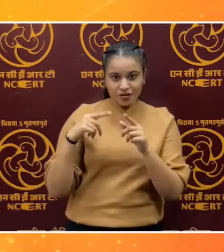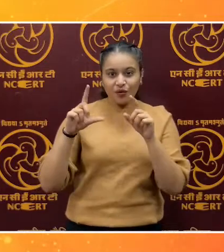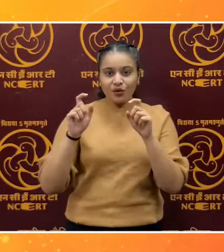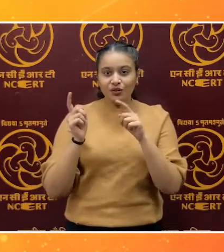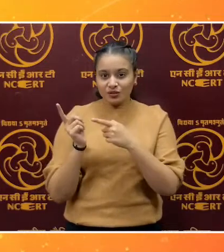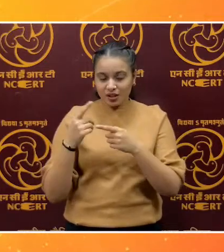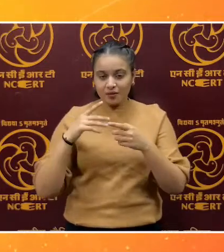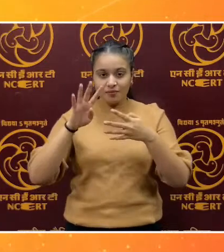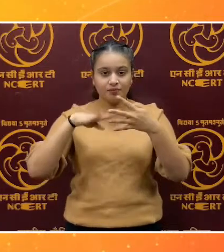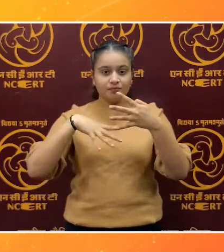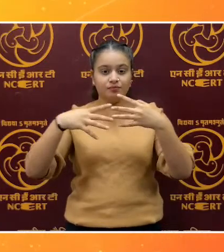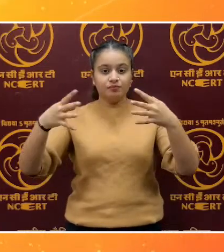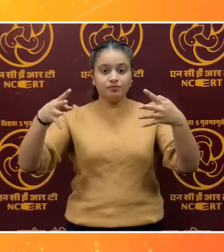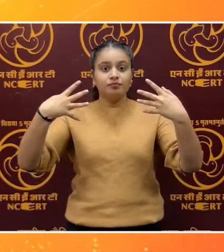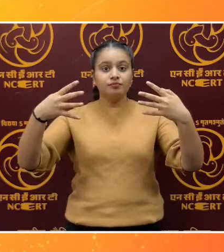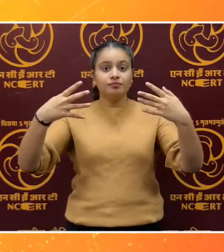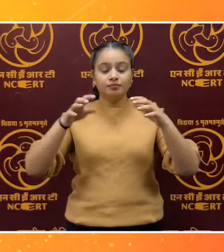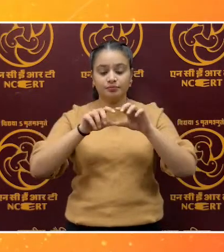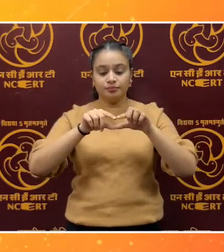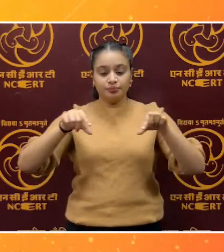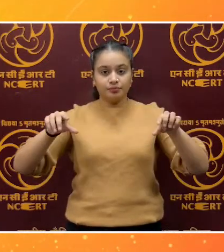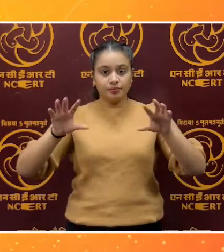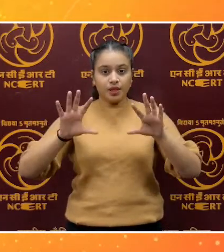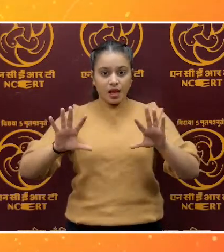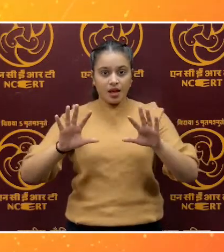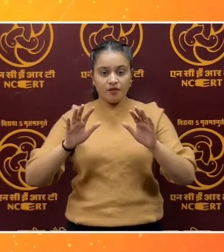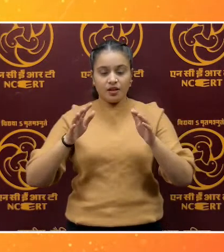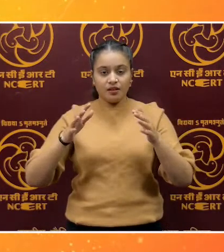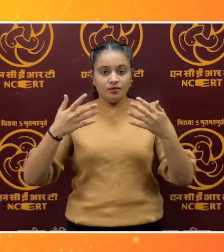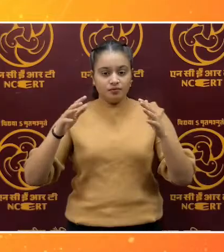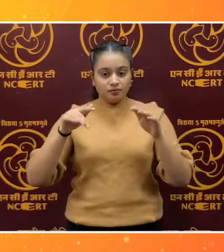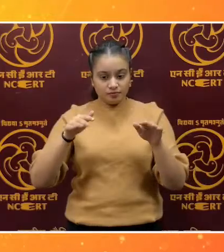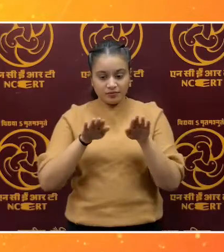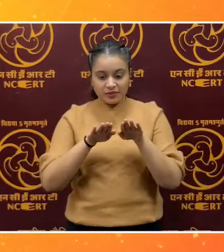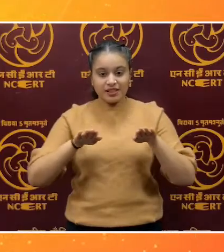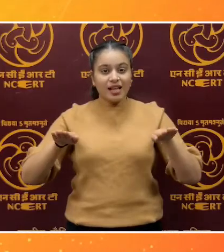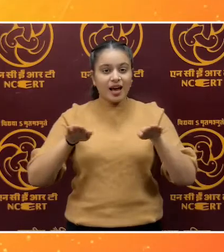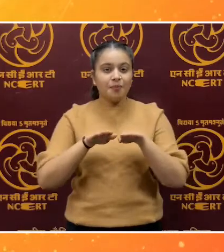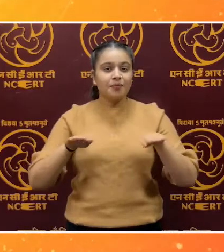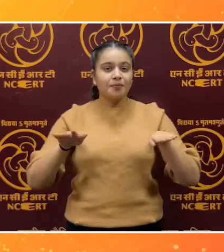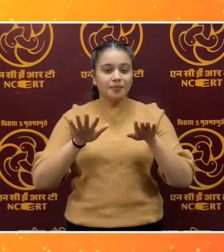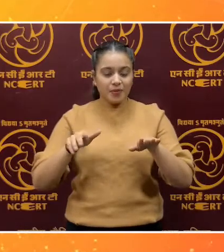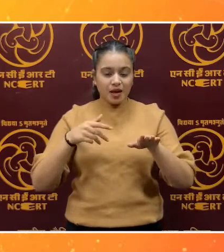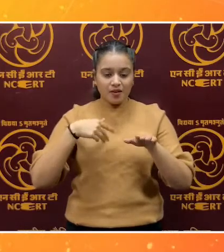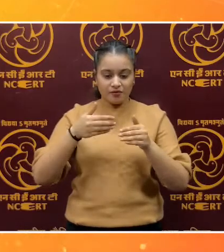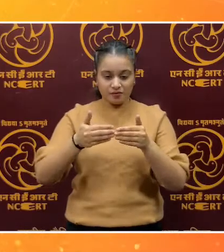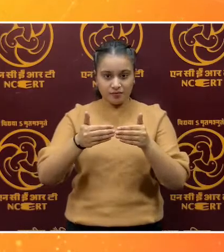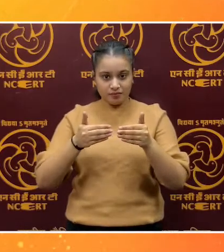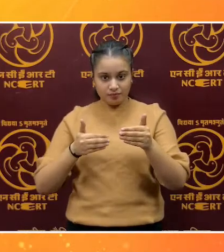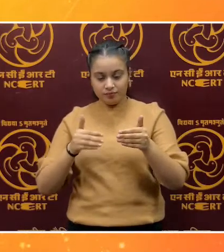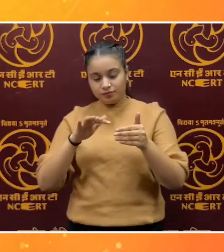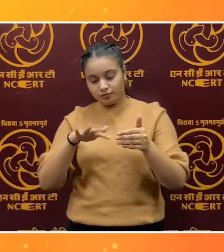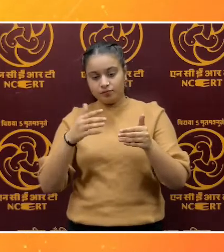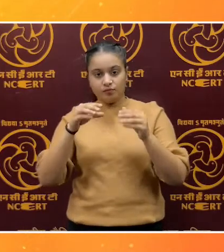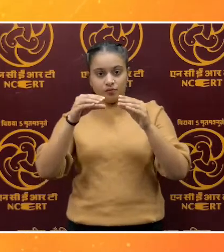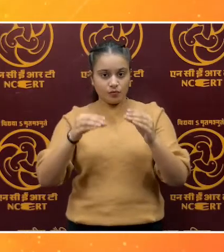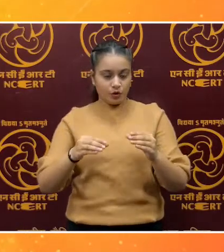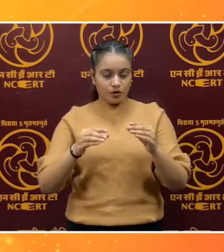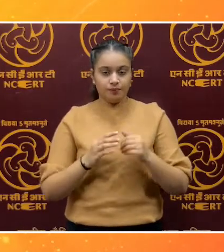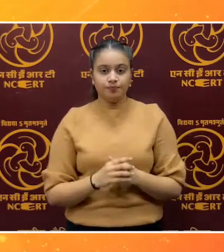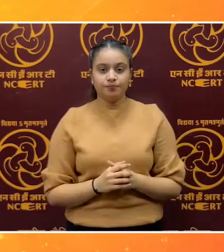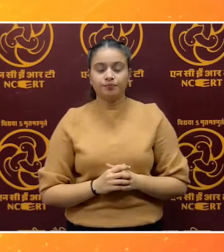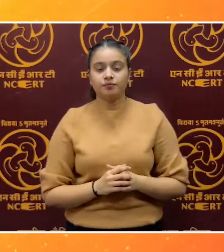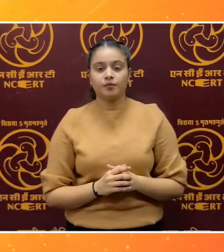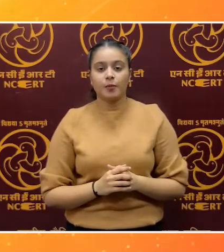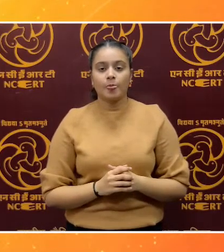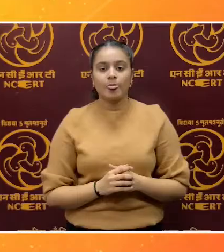the extended window. So there's a slab kind of thing which is extended on the window. Okay, so that's called